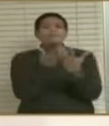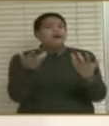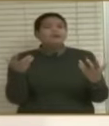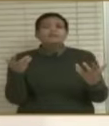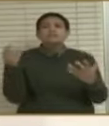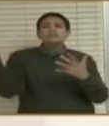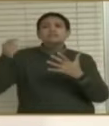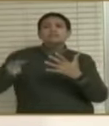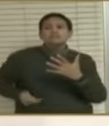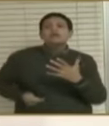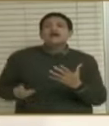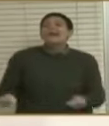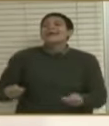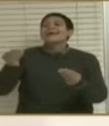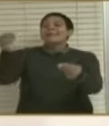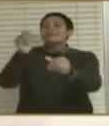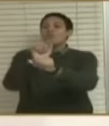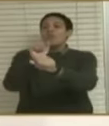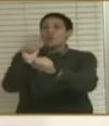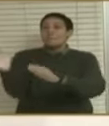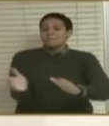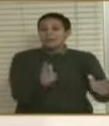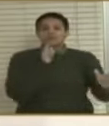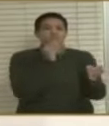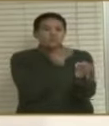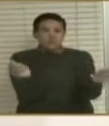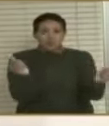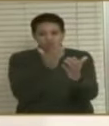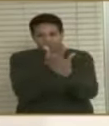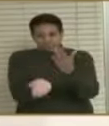provided with work plans to address these issues.